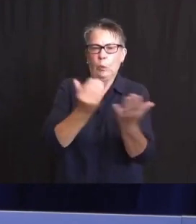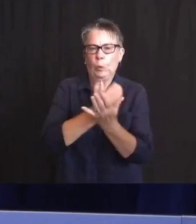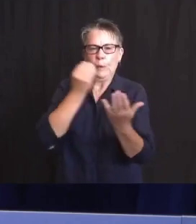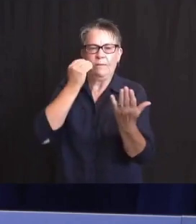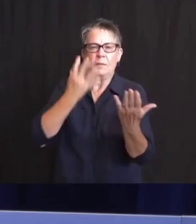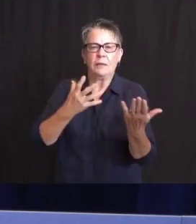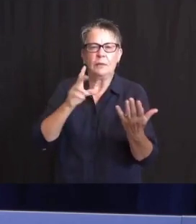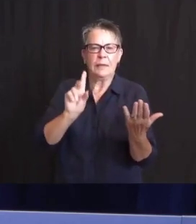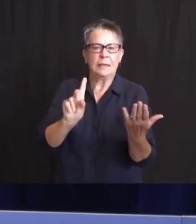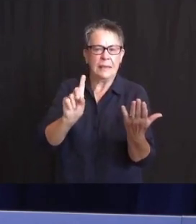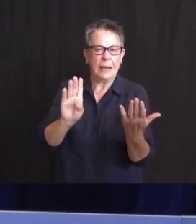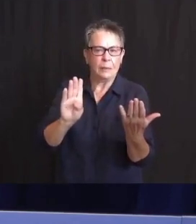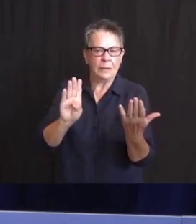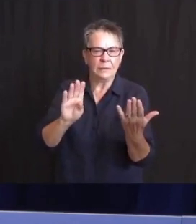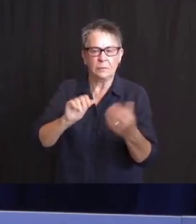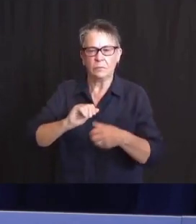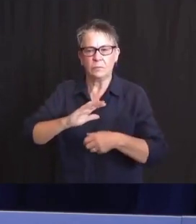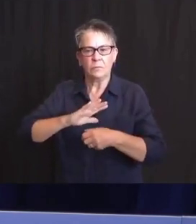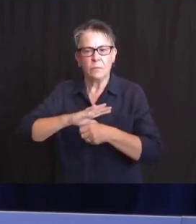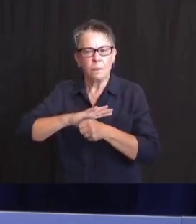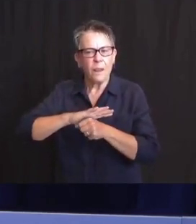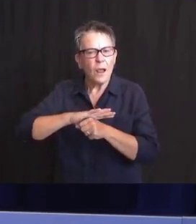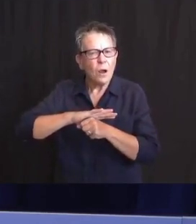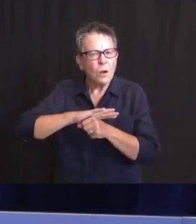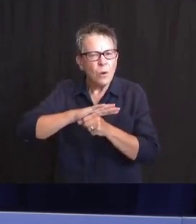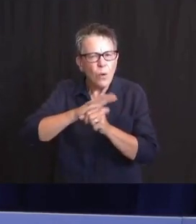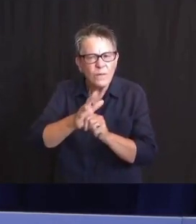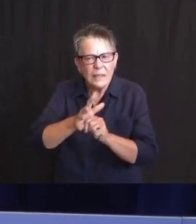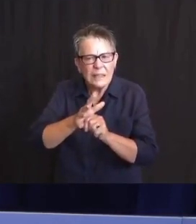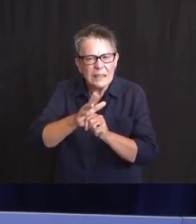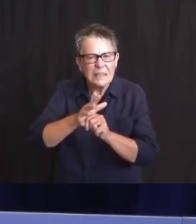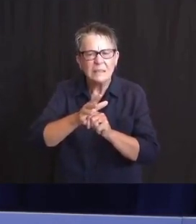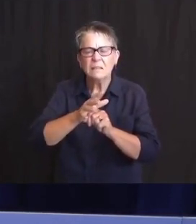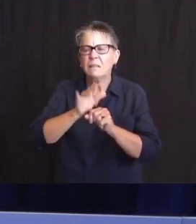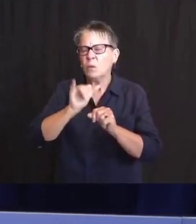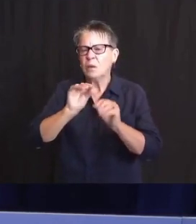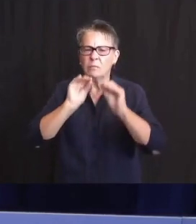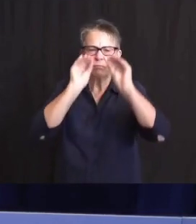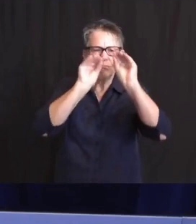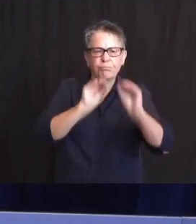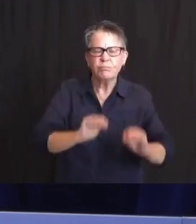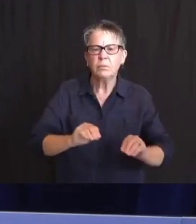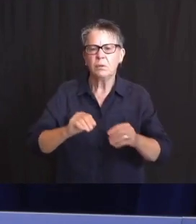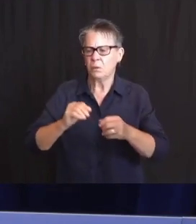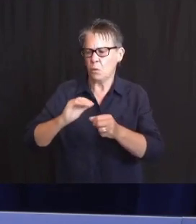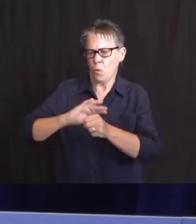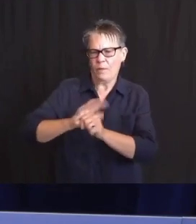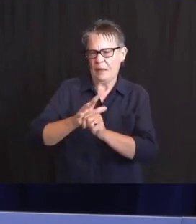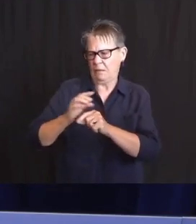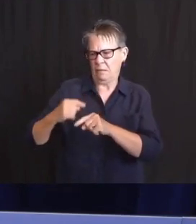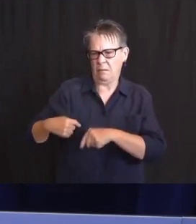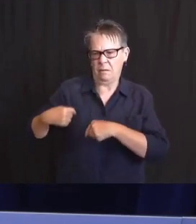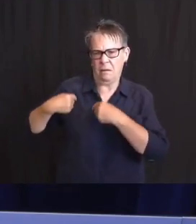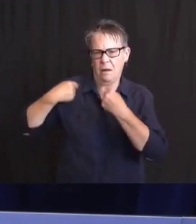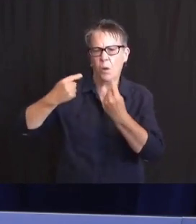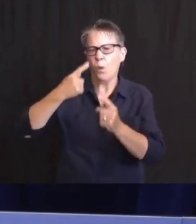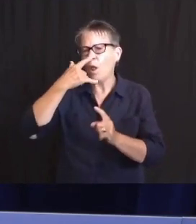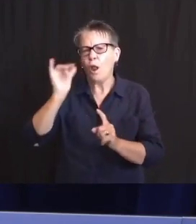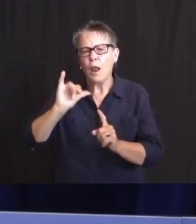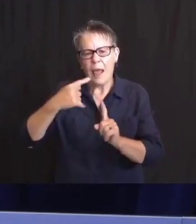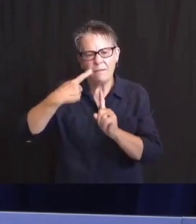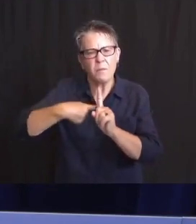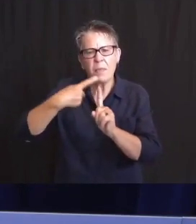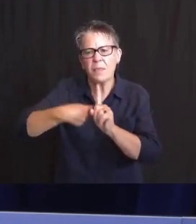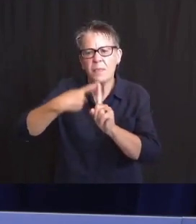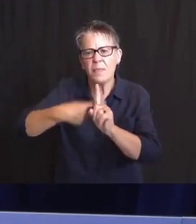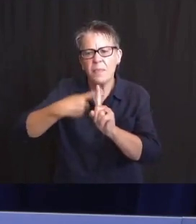pandemic unfolded in our state and our counties. Under the tab titled Case Summary, you can view the trends the governor